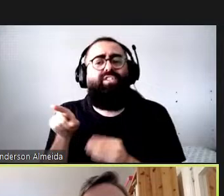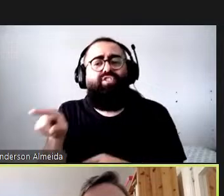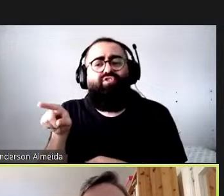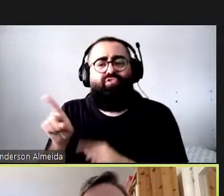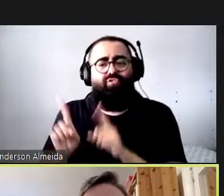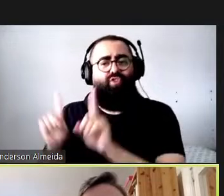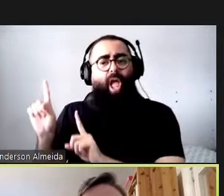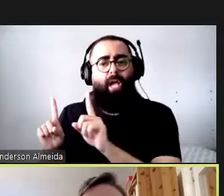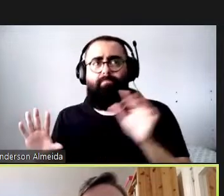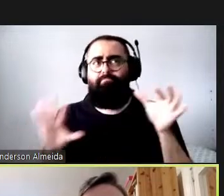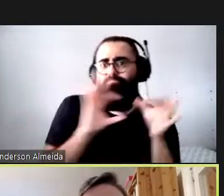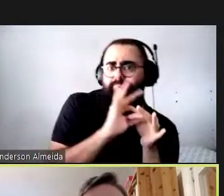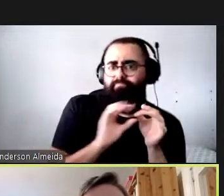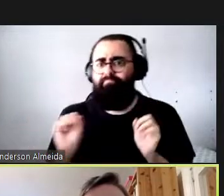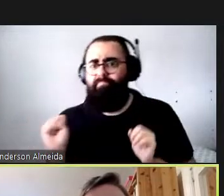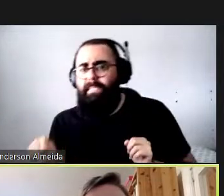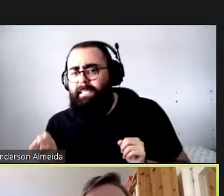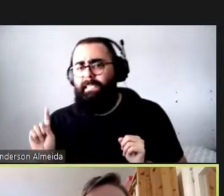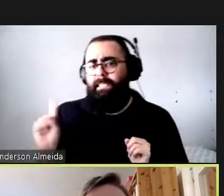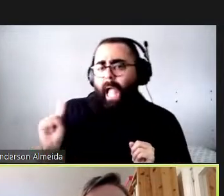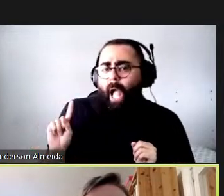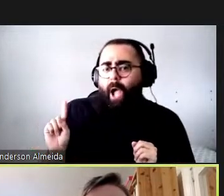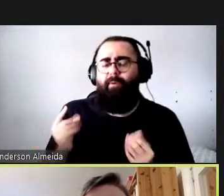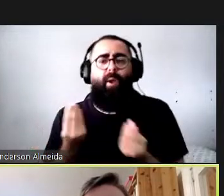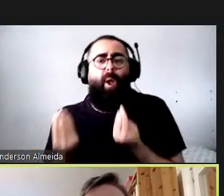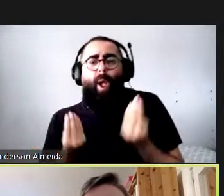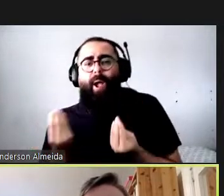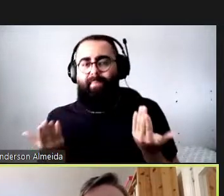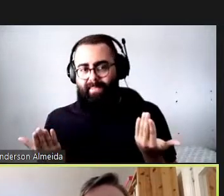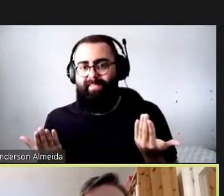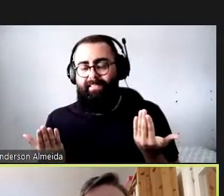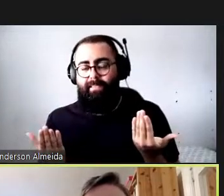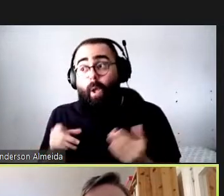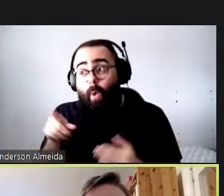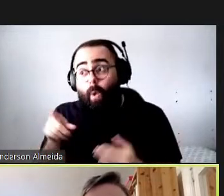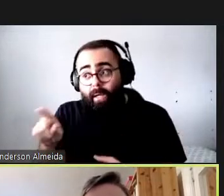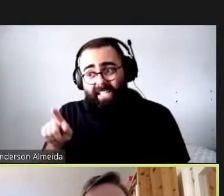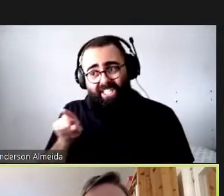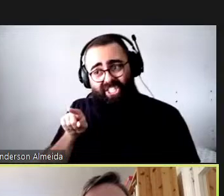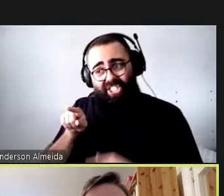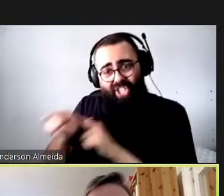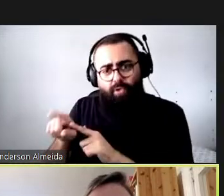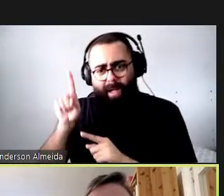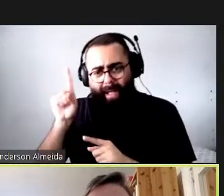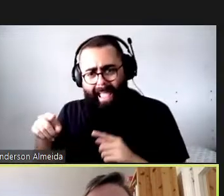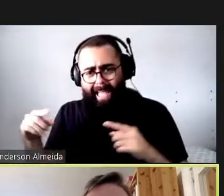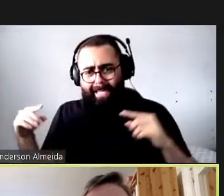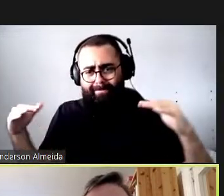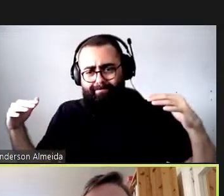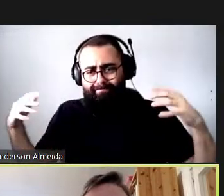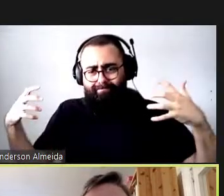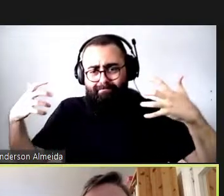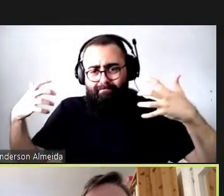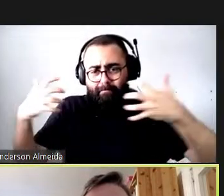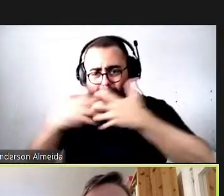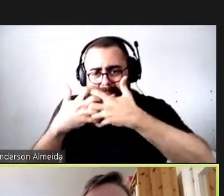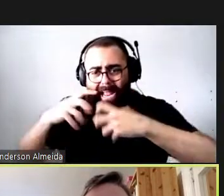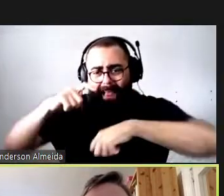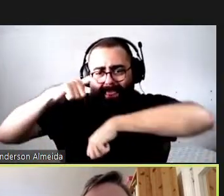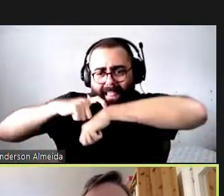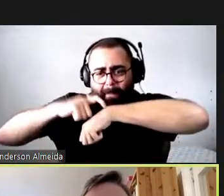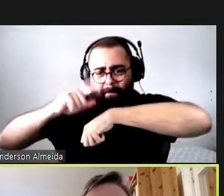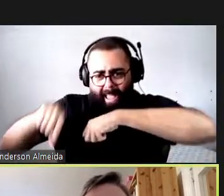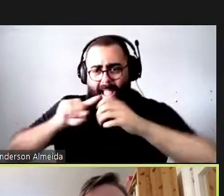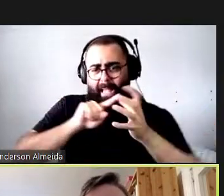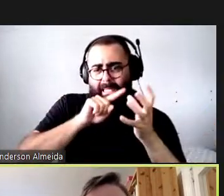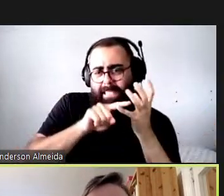the pointing gesture coordinated with the consonant, with the vowel, or with the